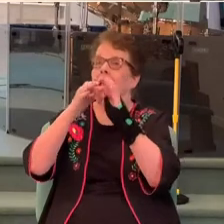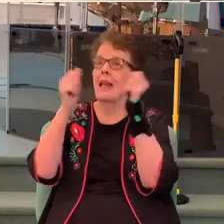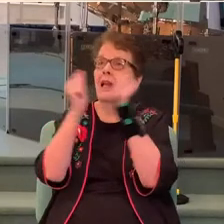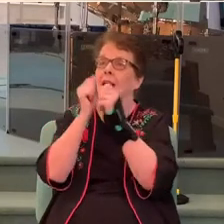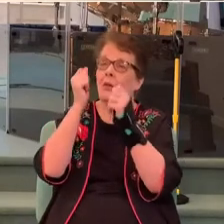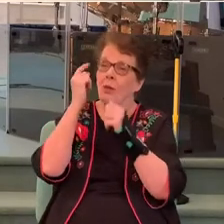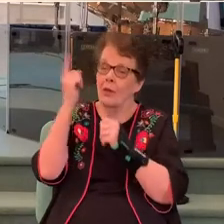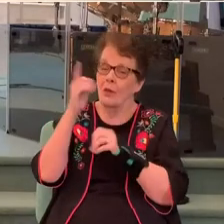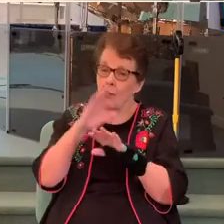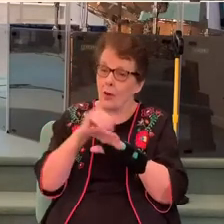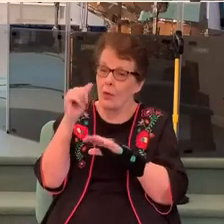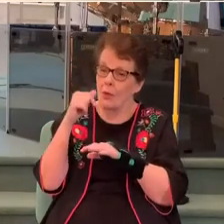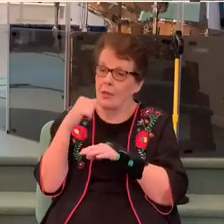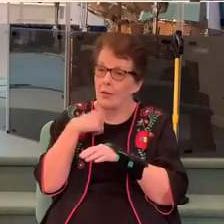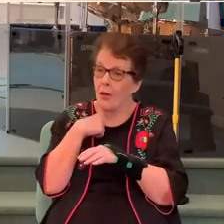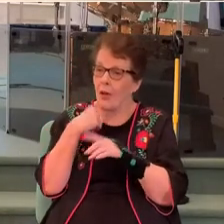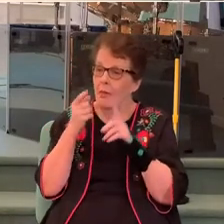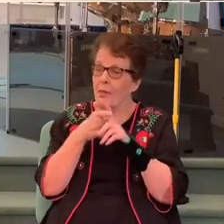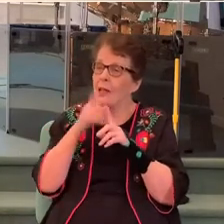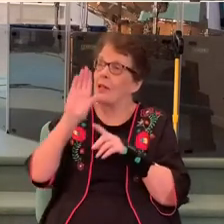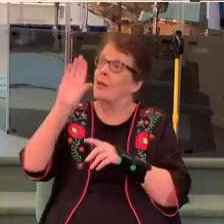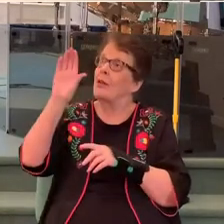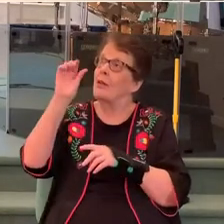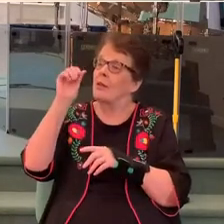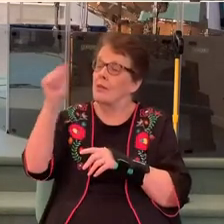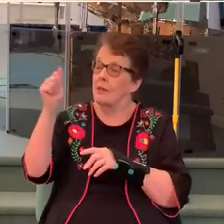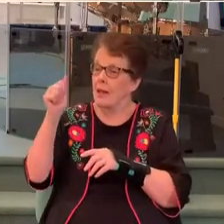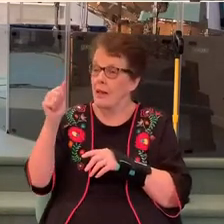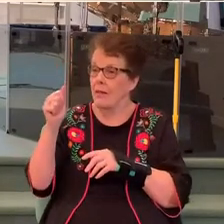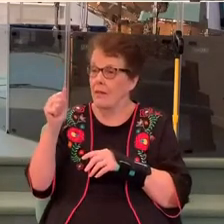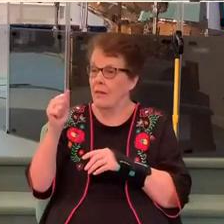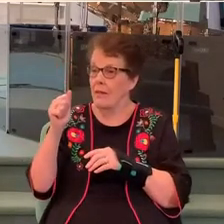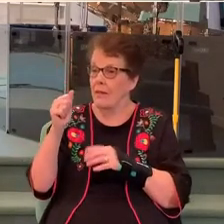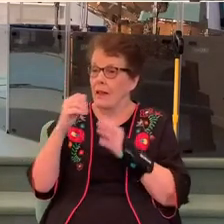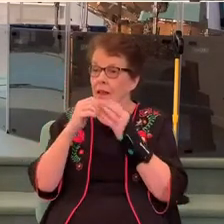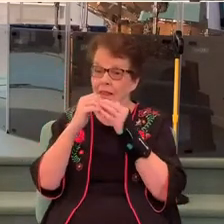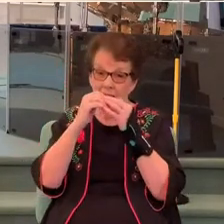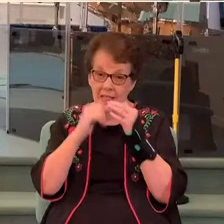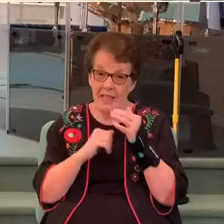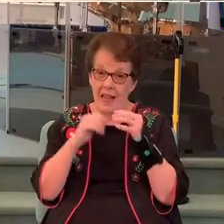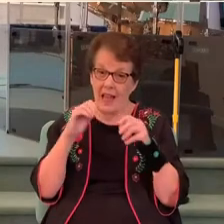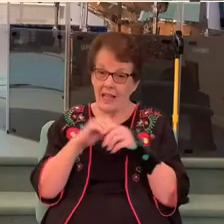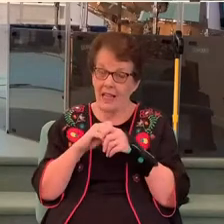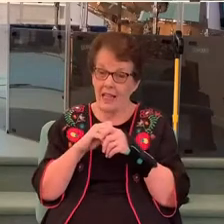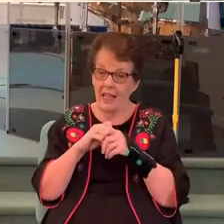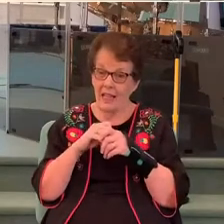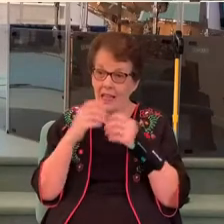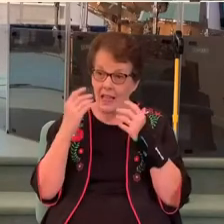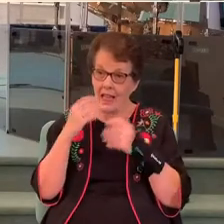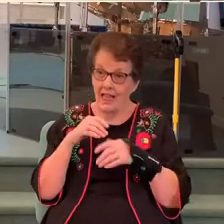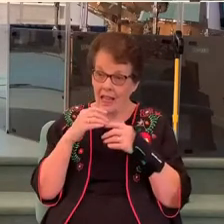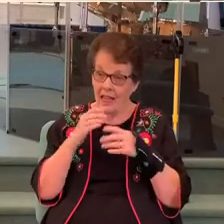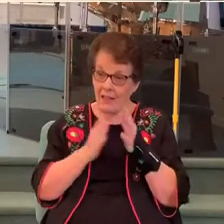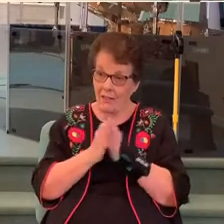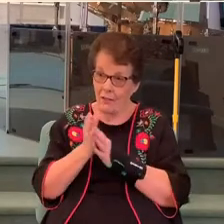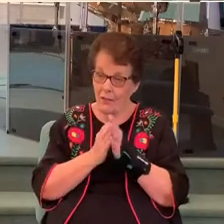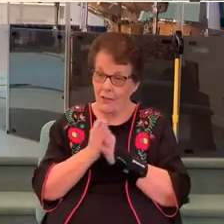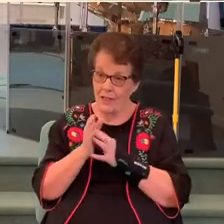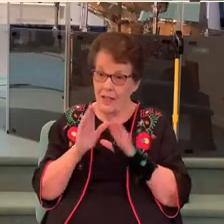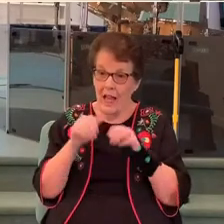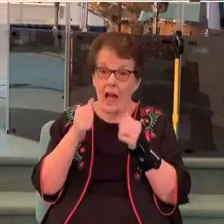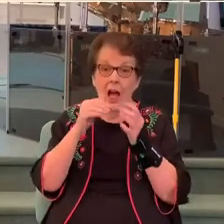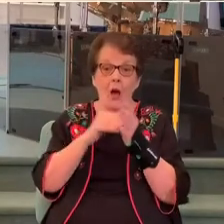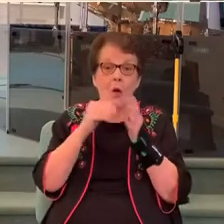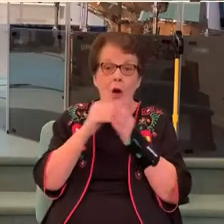me to himself, then it's lacking in fervency. Question, how often do you or